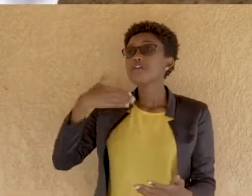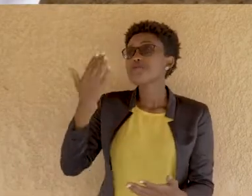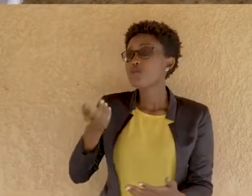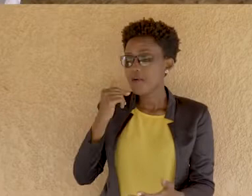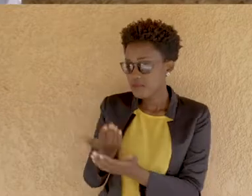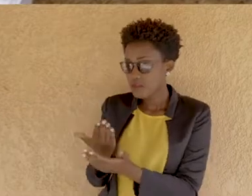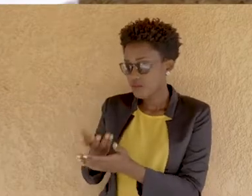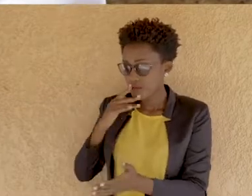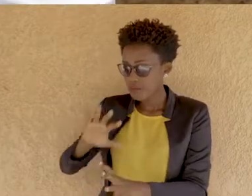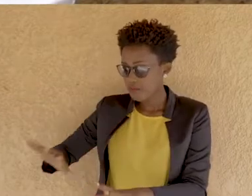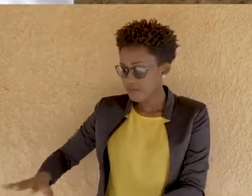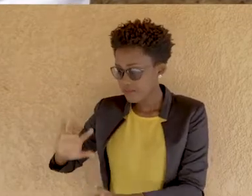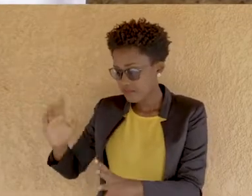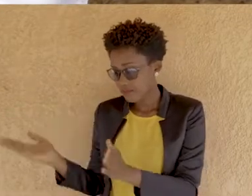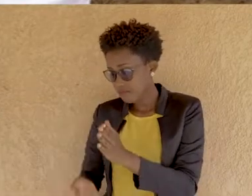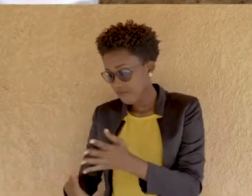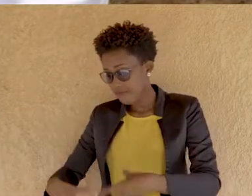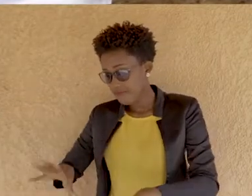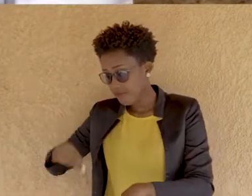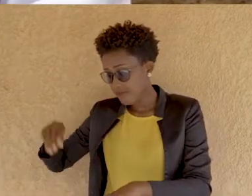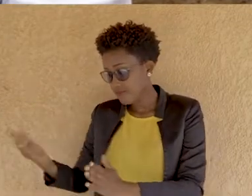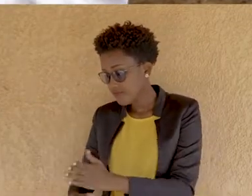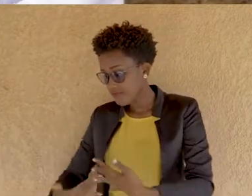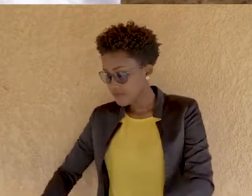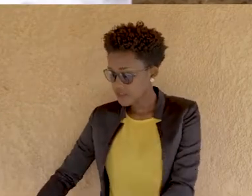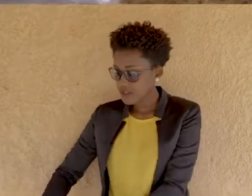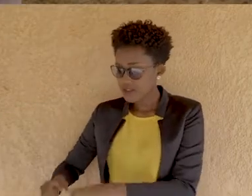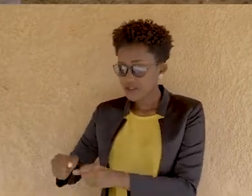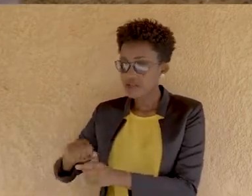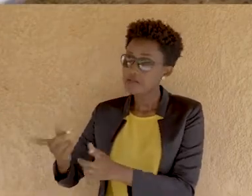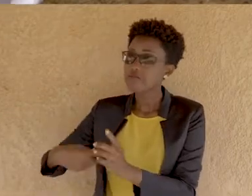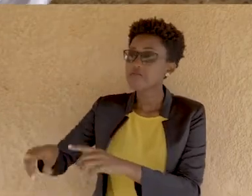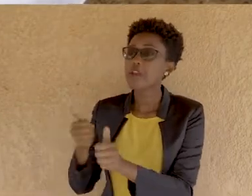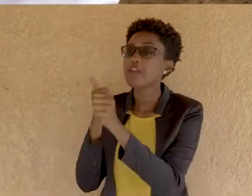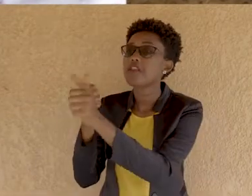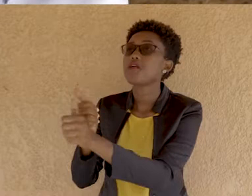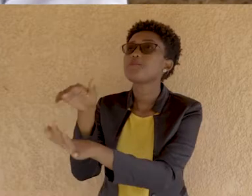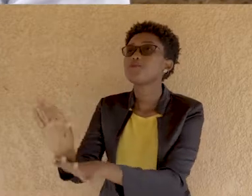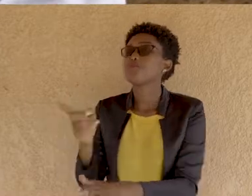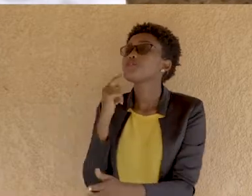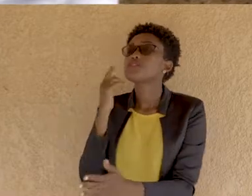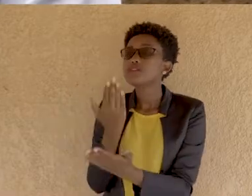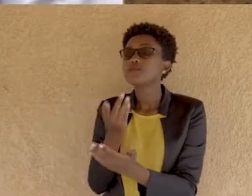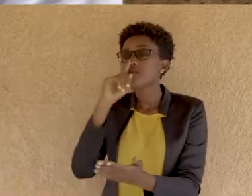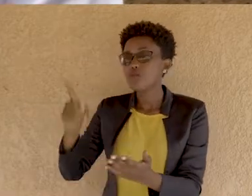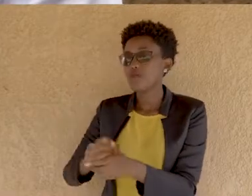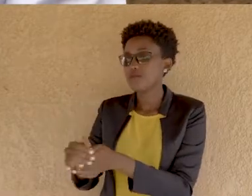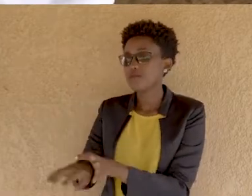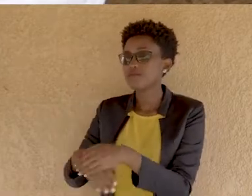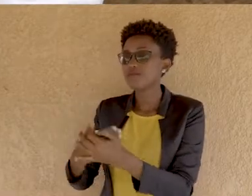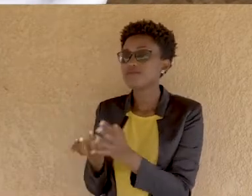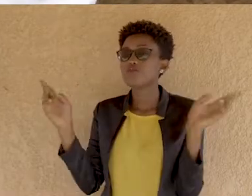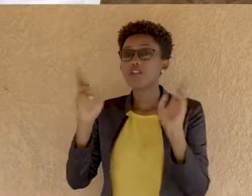me to pack up my things, so I wrapped up the grass quickly and brought it here. They then told me to wash my hands, and I did.